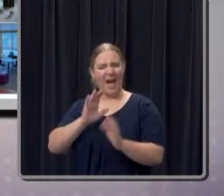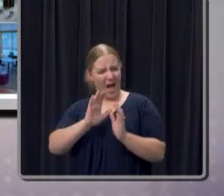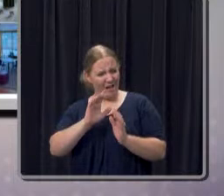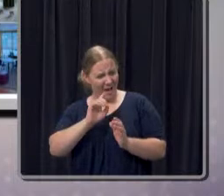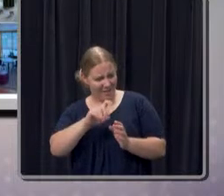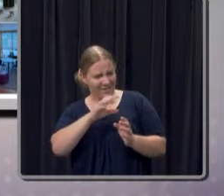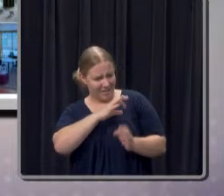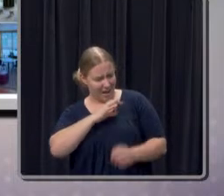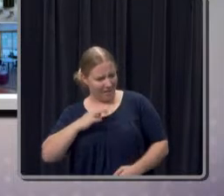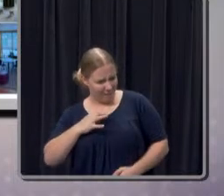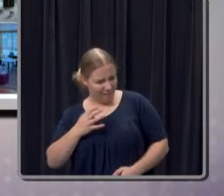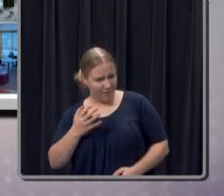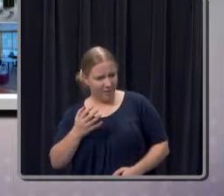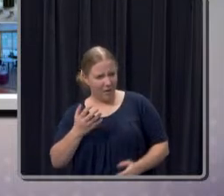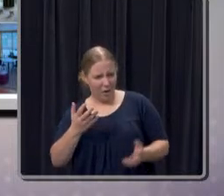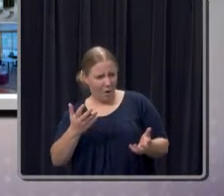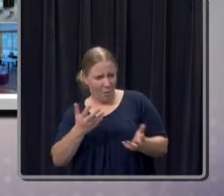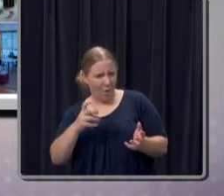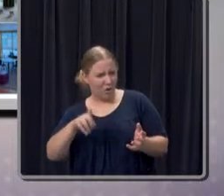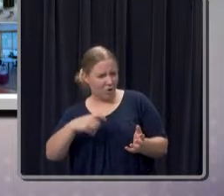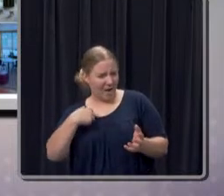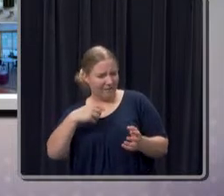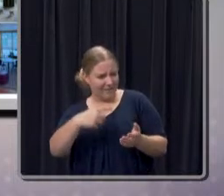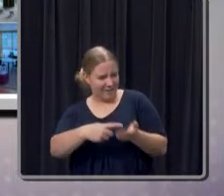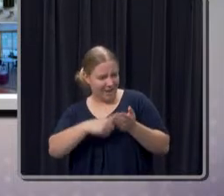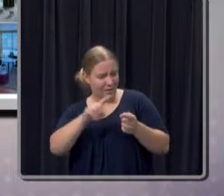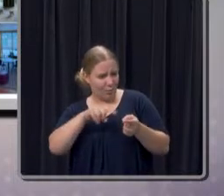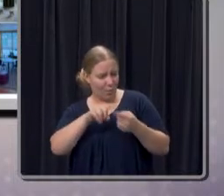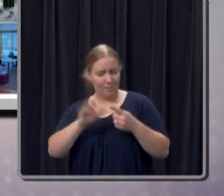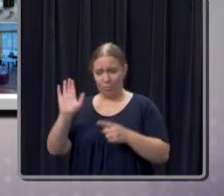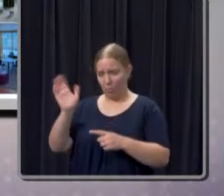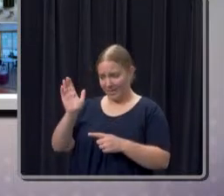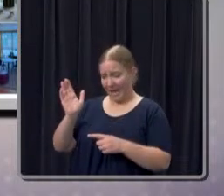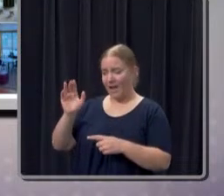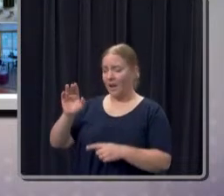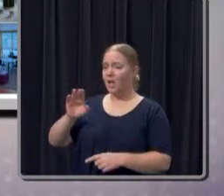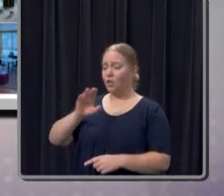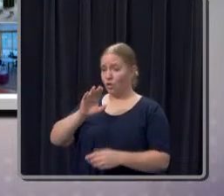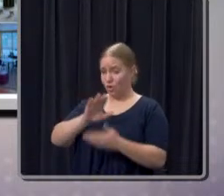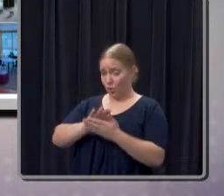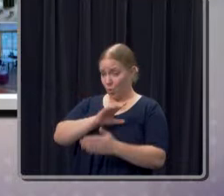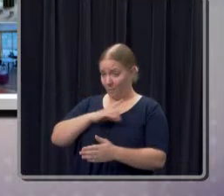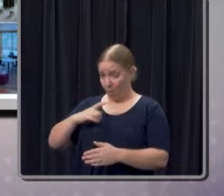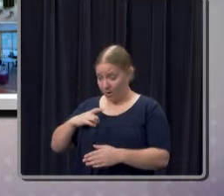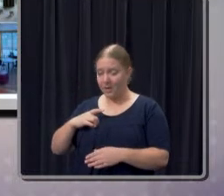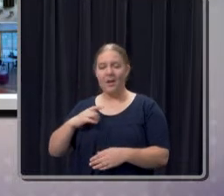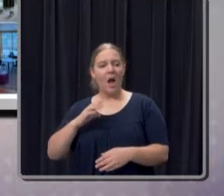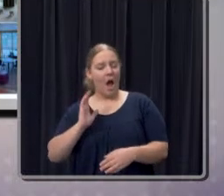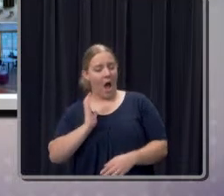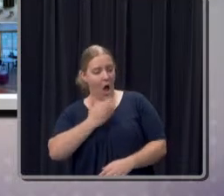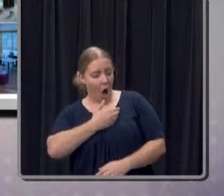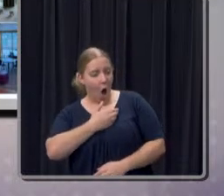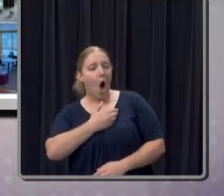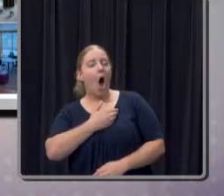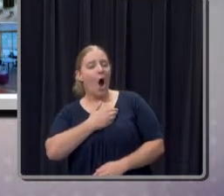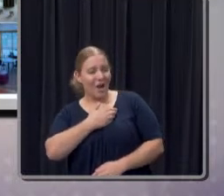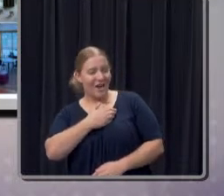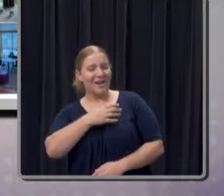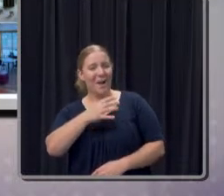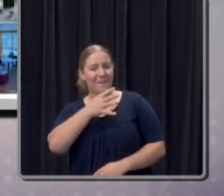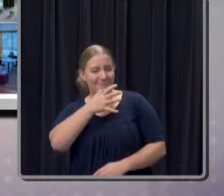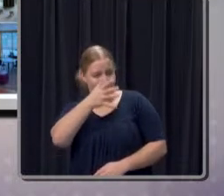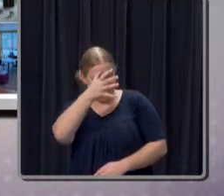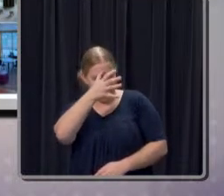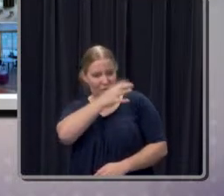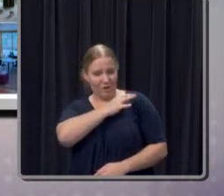what makes, what should I talk about when I come to the school board, I said our PTC is a big part of what makes our school so great. They support us,